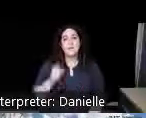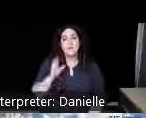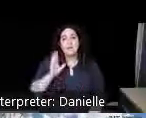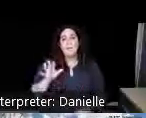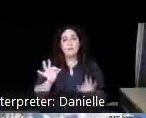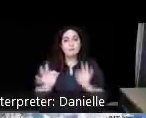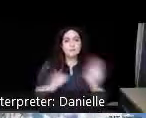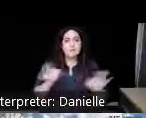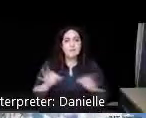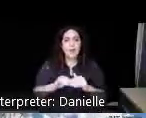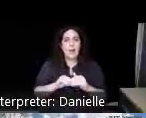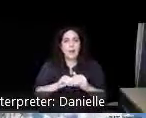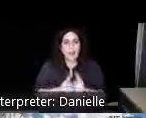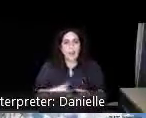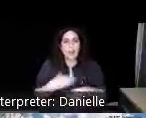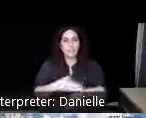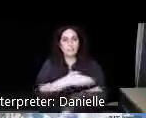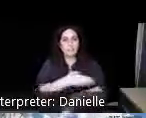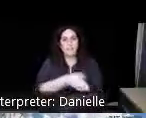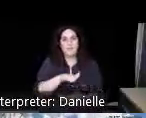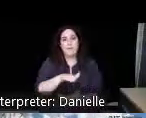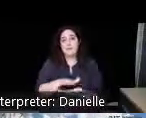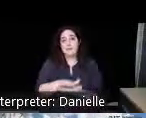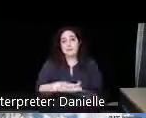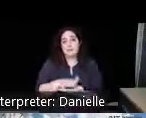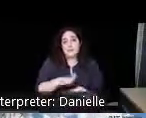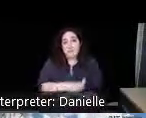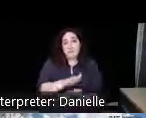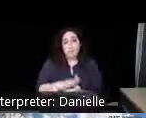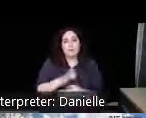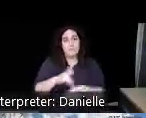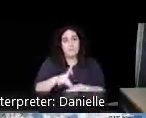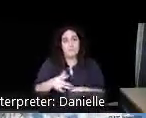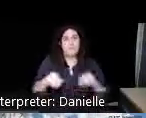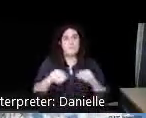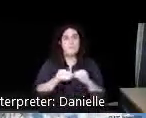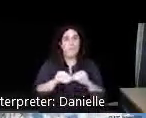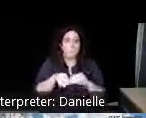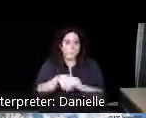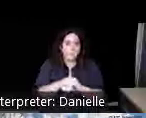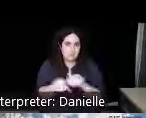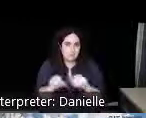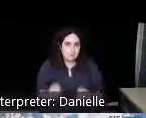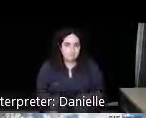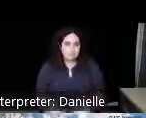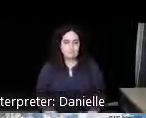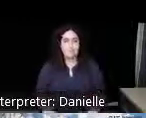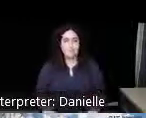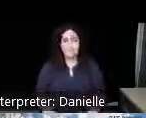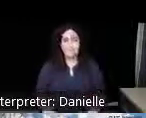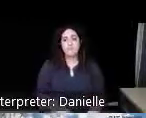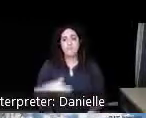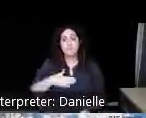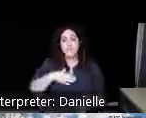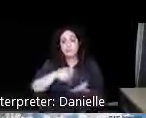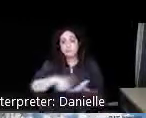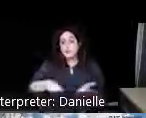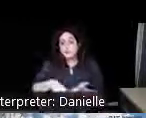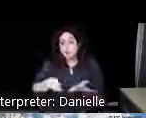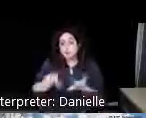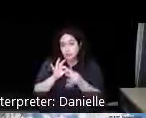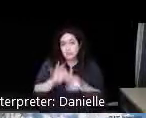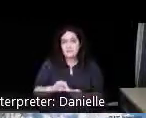academic papers accessible. So my research interests cover design, accessibility, and